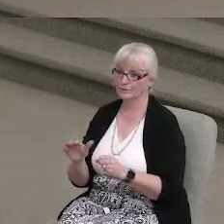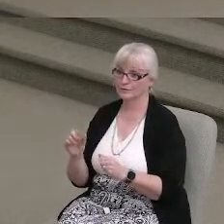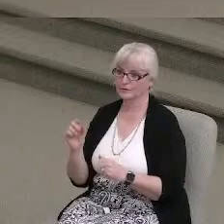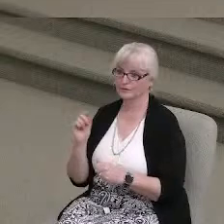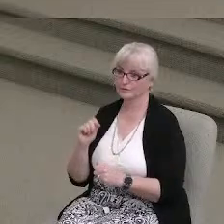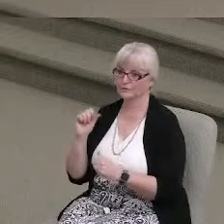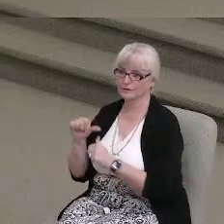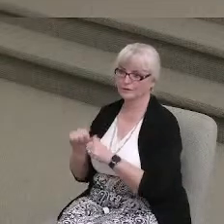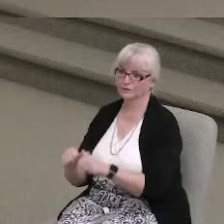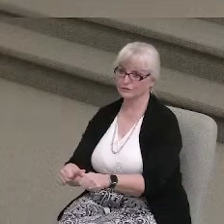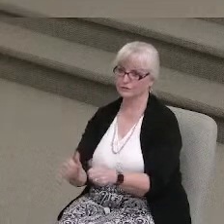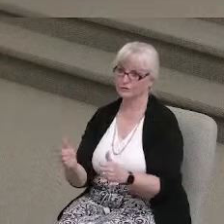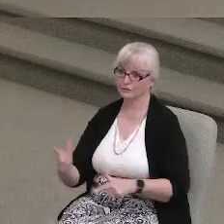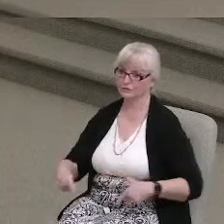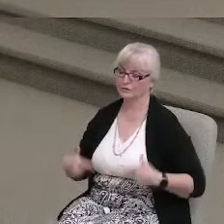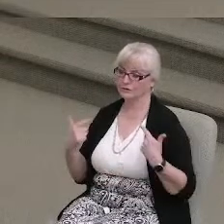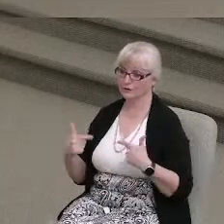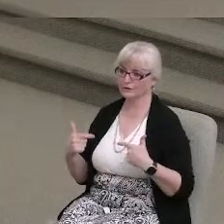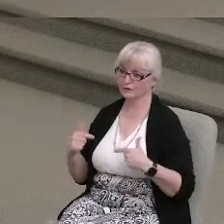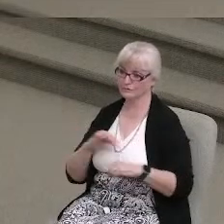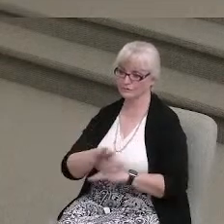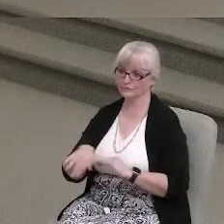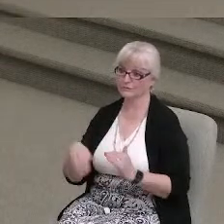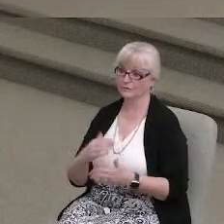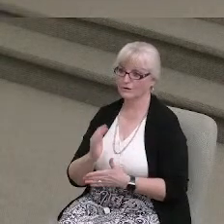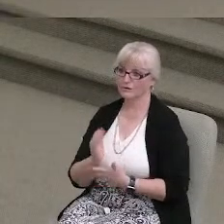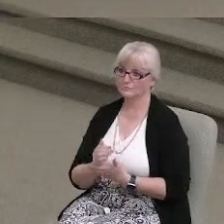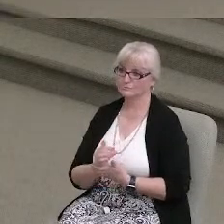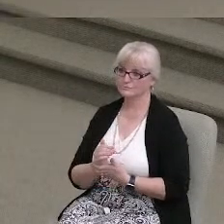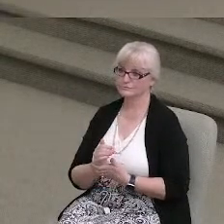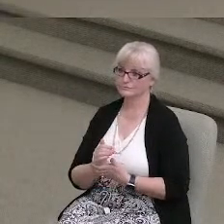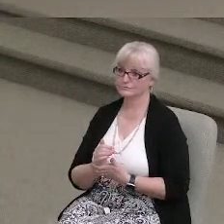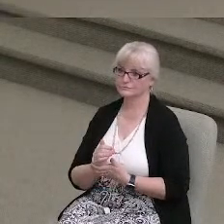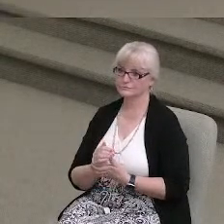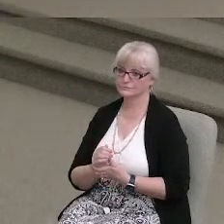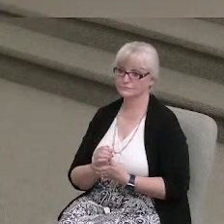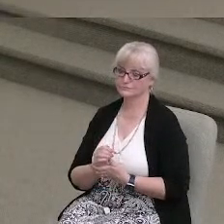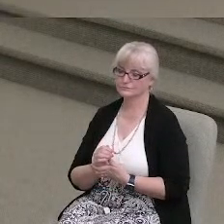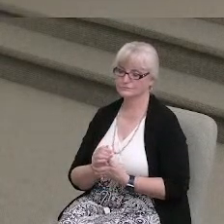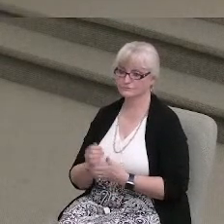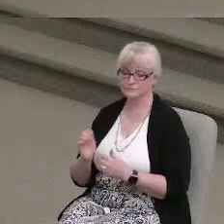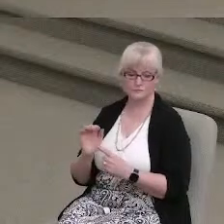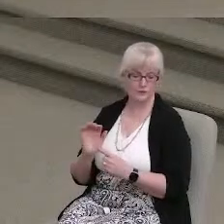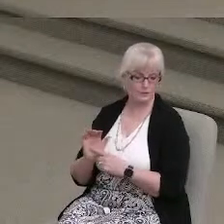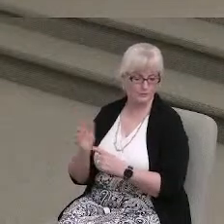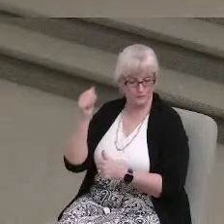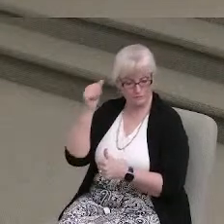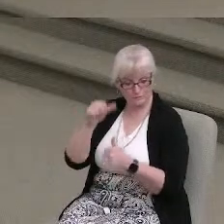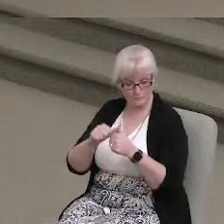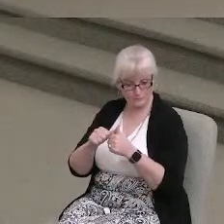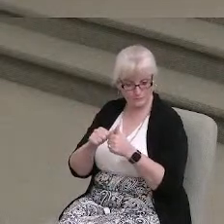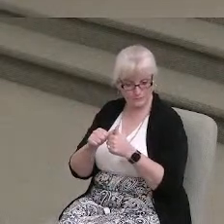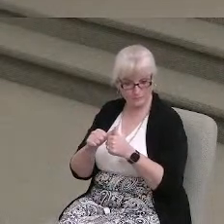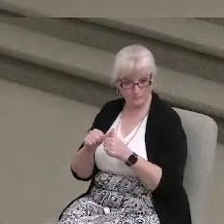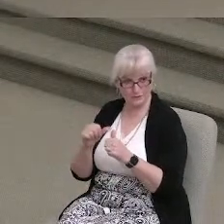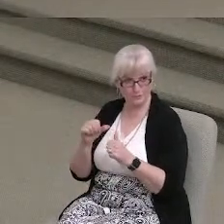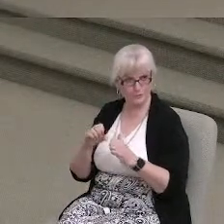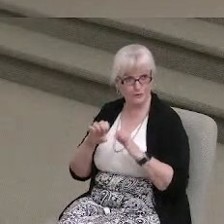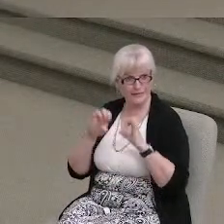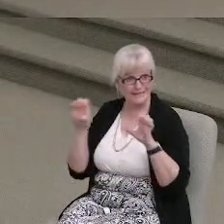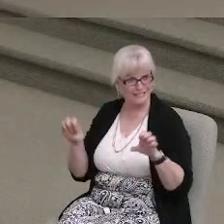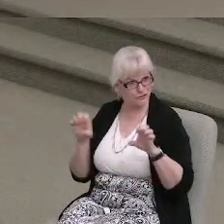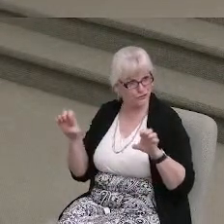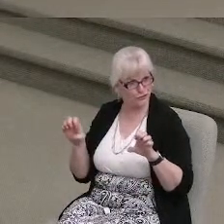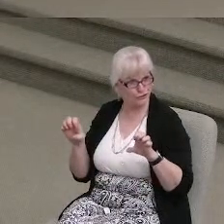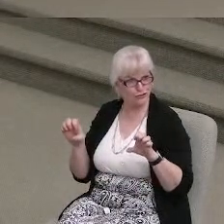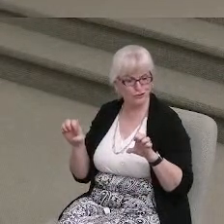life for all who believe. As we share in this communion, let us remember the essence of Easter, the miraculous resurrection